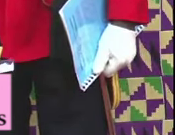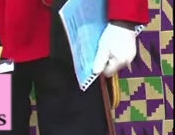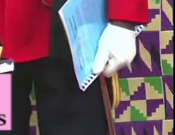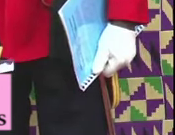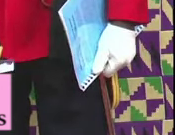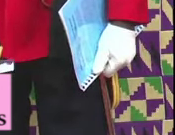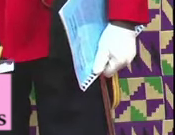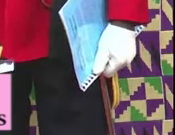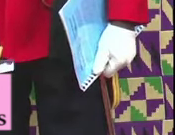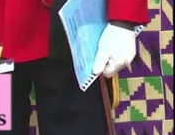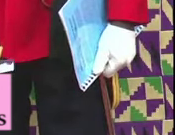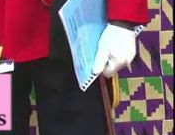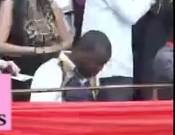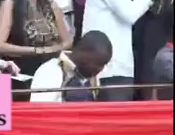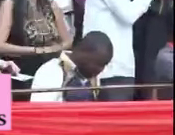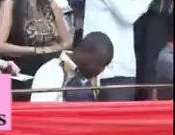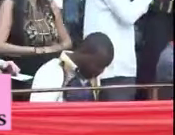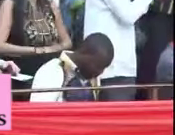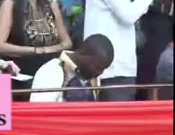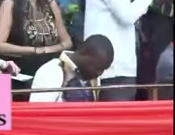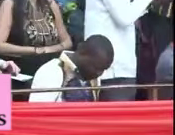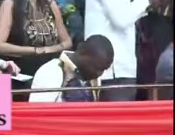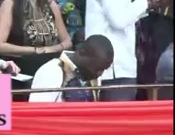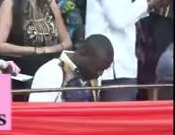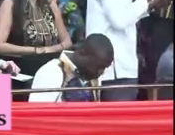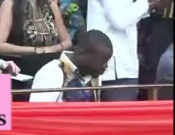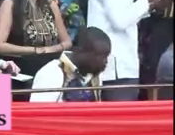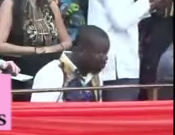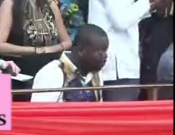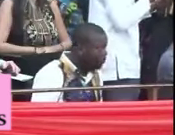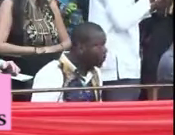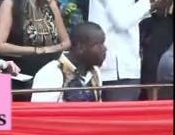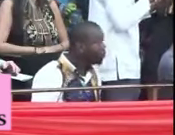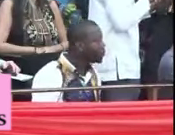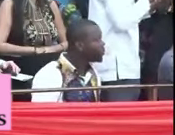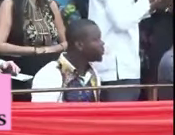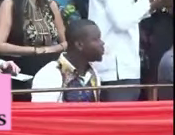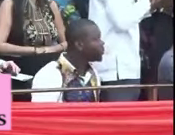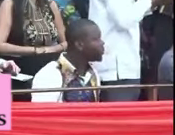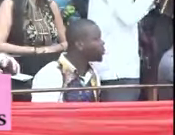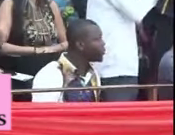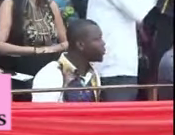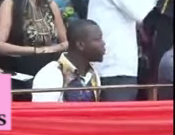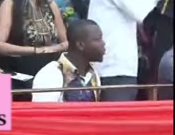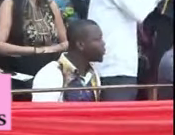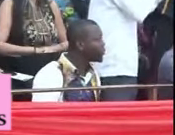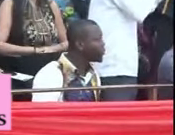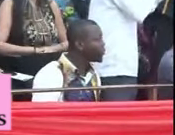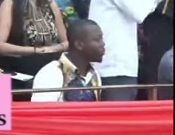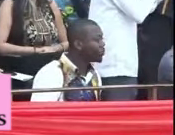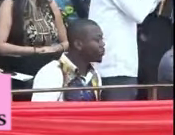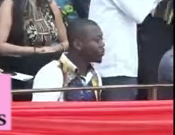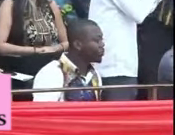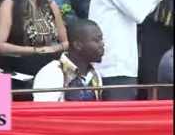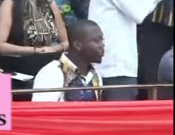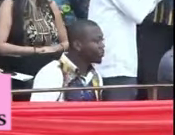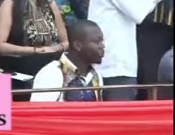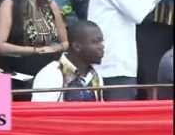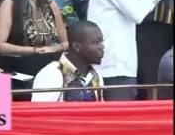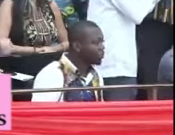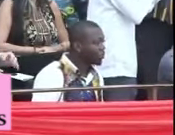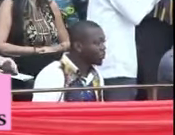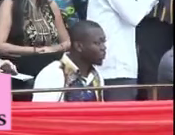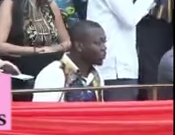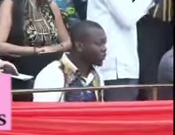Subsequently, all of them have been absorbed as permanent workers in the health sector. Frontline